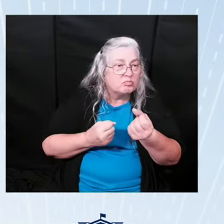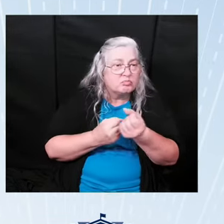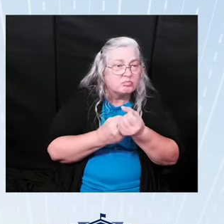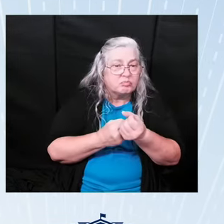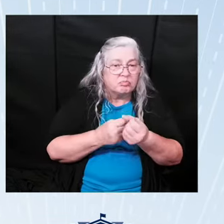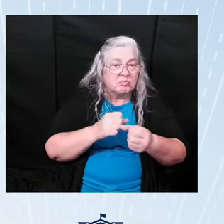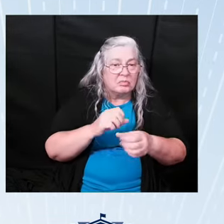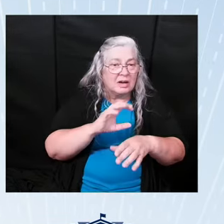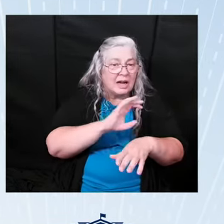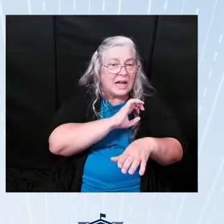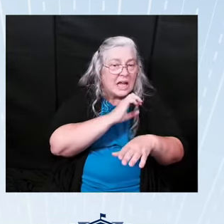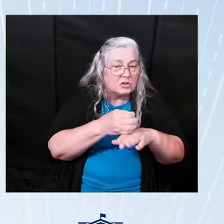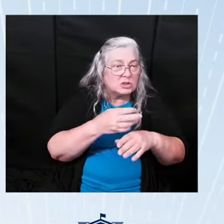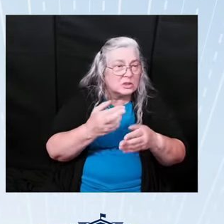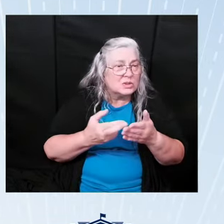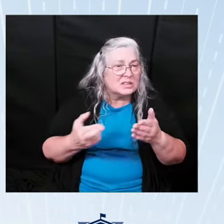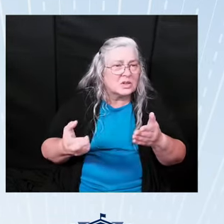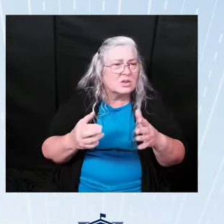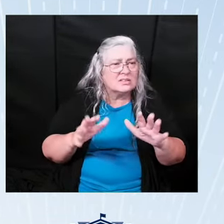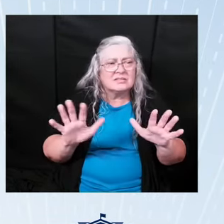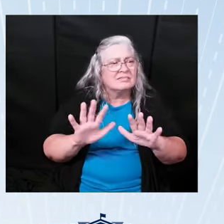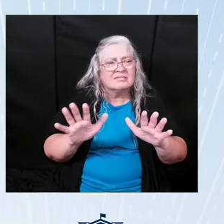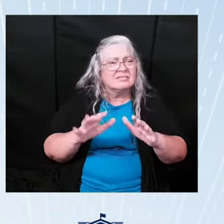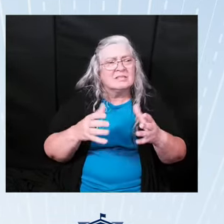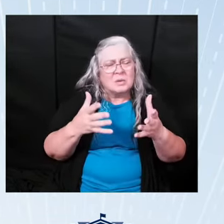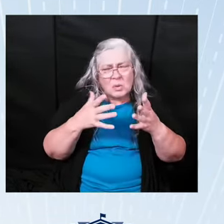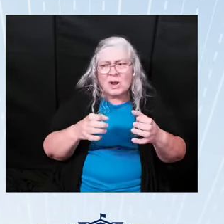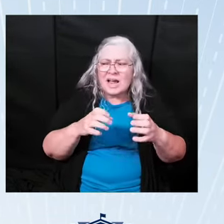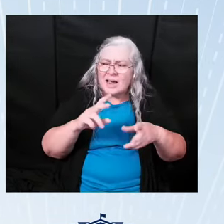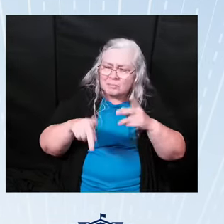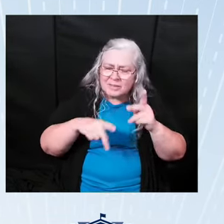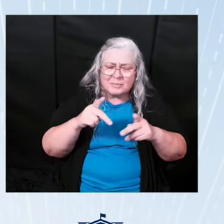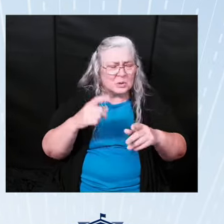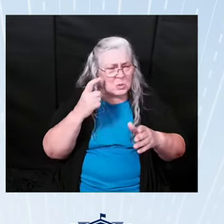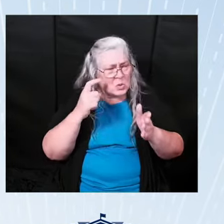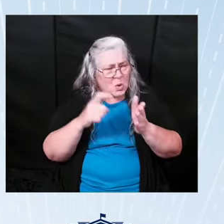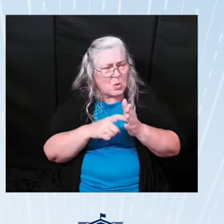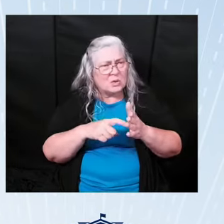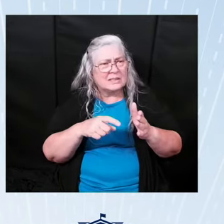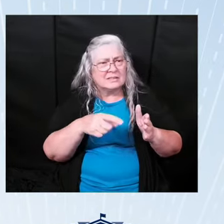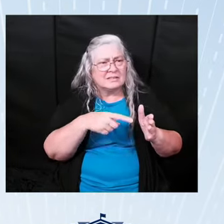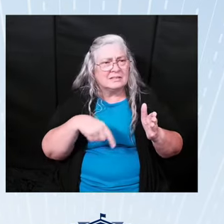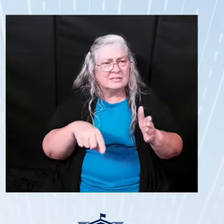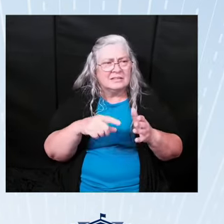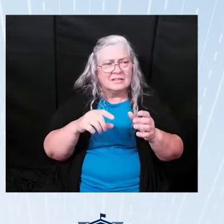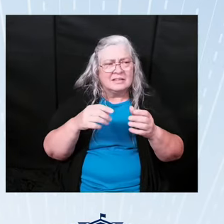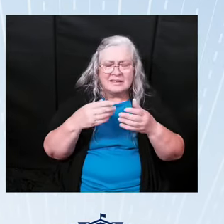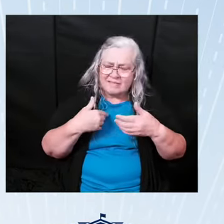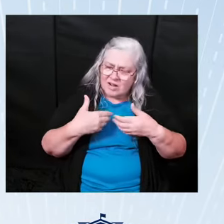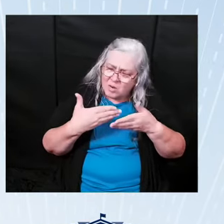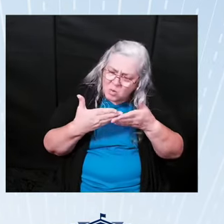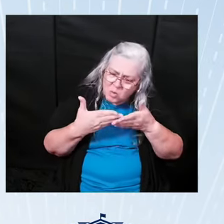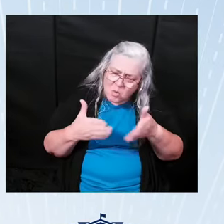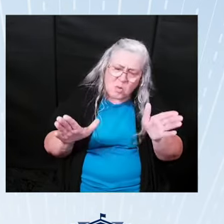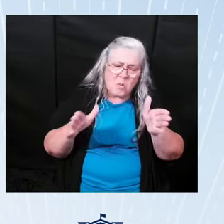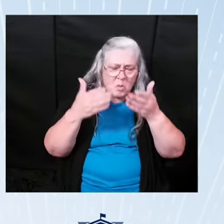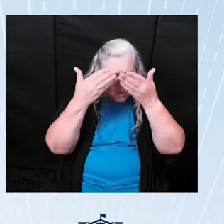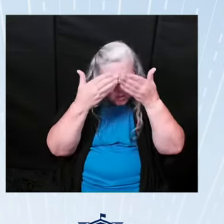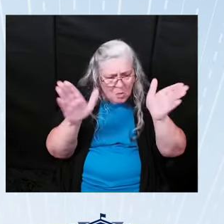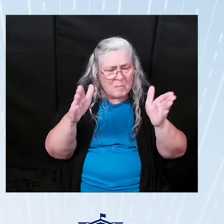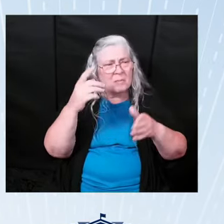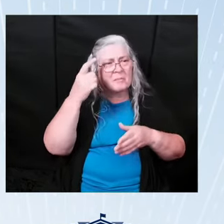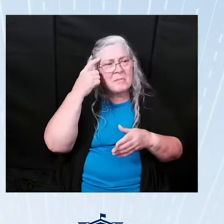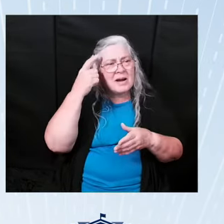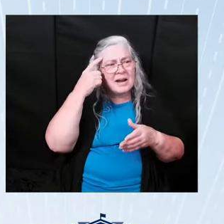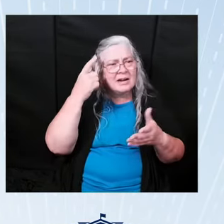engage. Today's conversation, I think, kicks us off in the right direction. And you know, maybe the last note